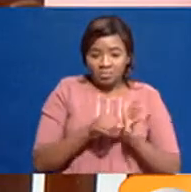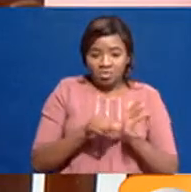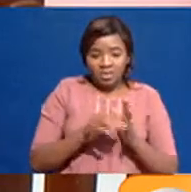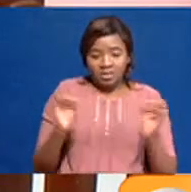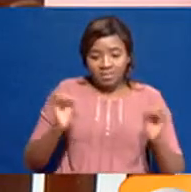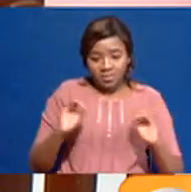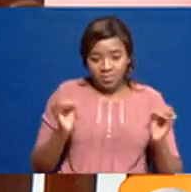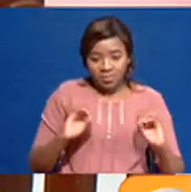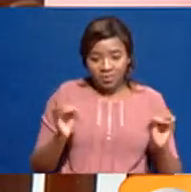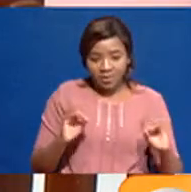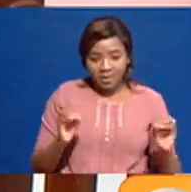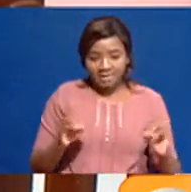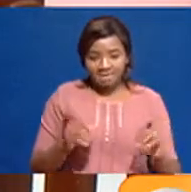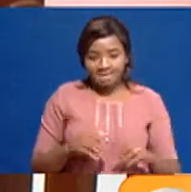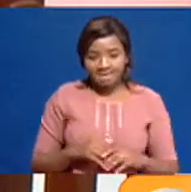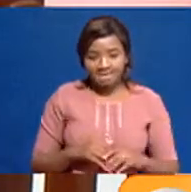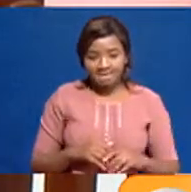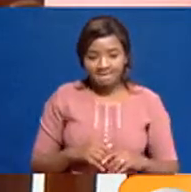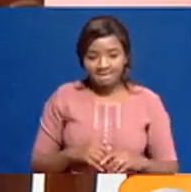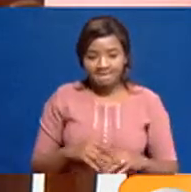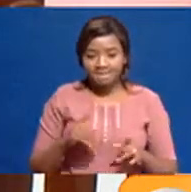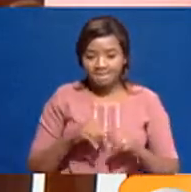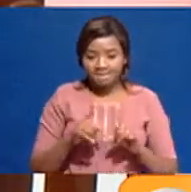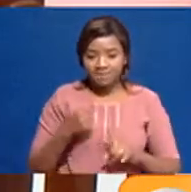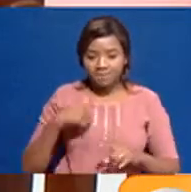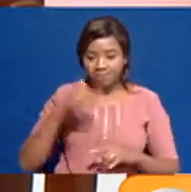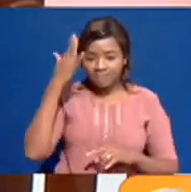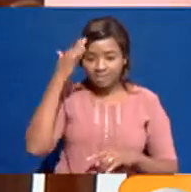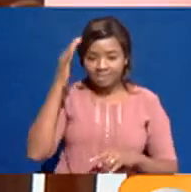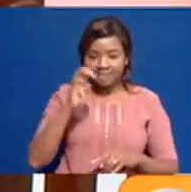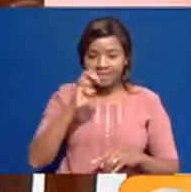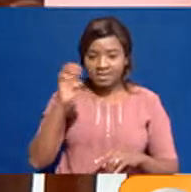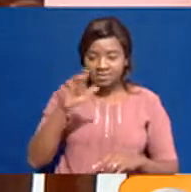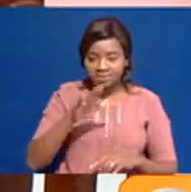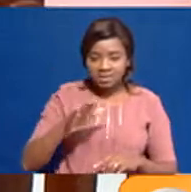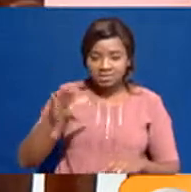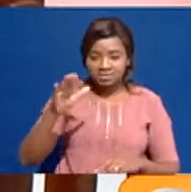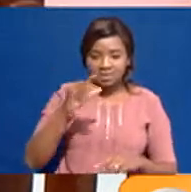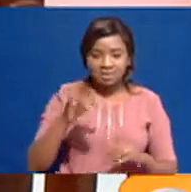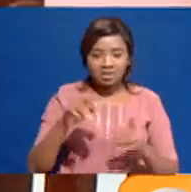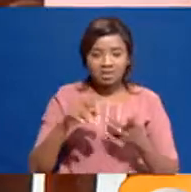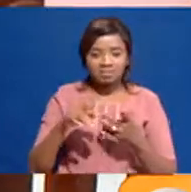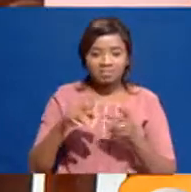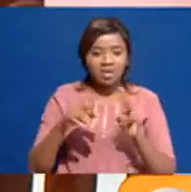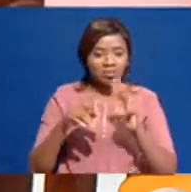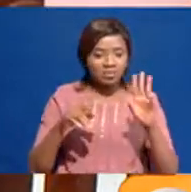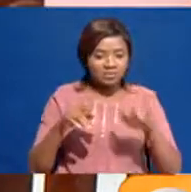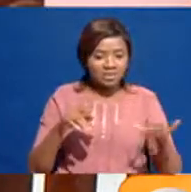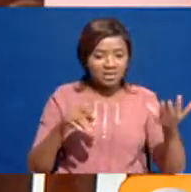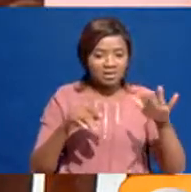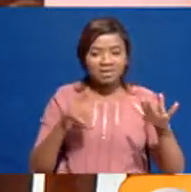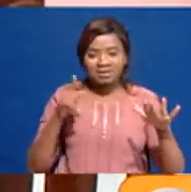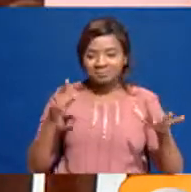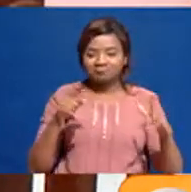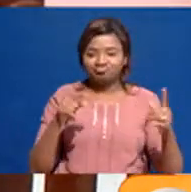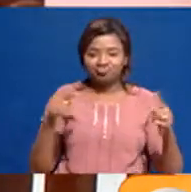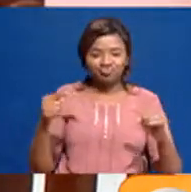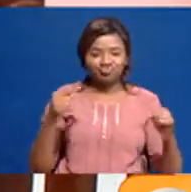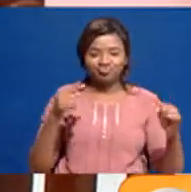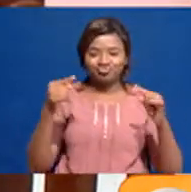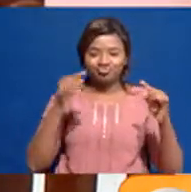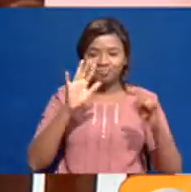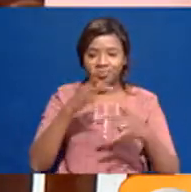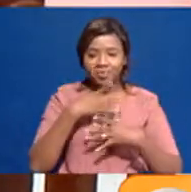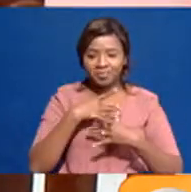Yes. And you know, the Western countries, the Eastern Bloc, the Western Bloc, they were playing their game here on their